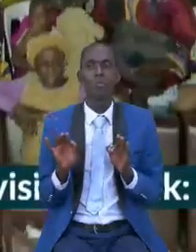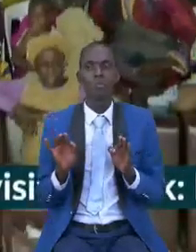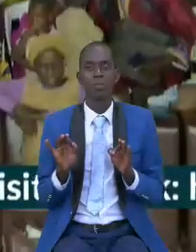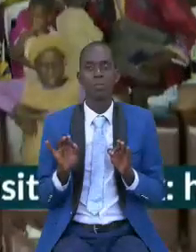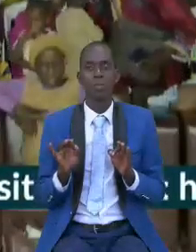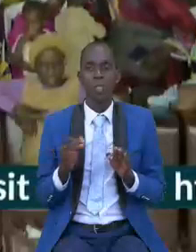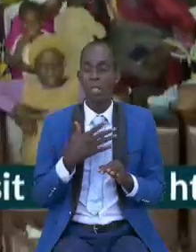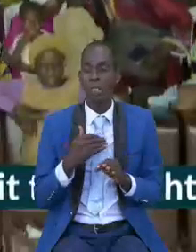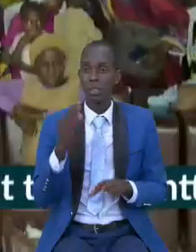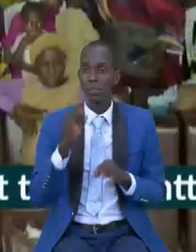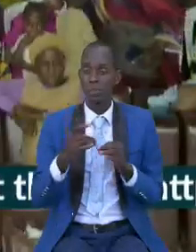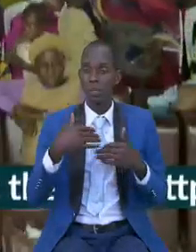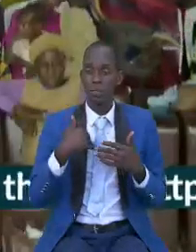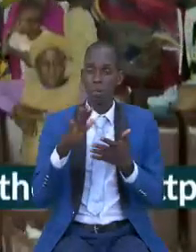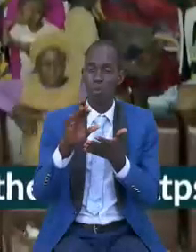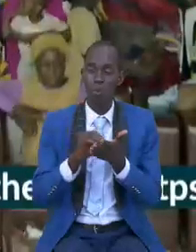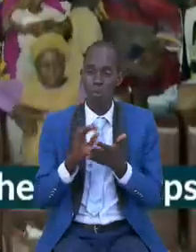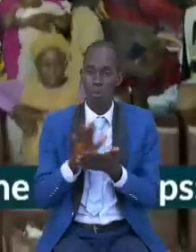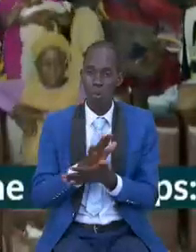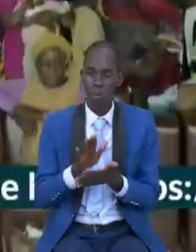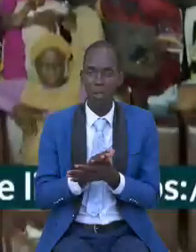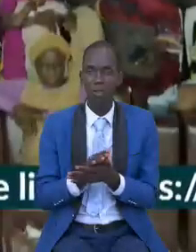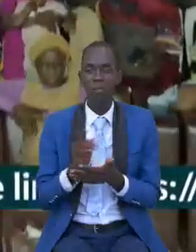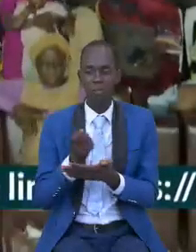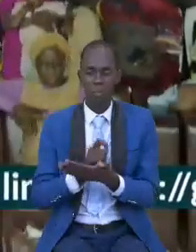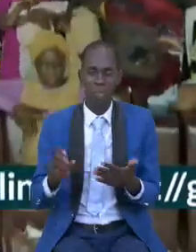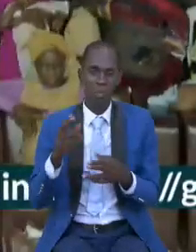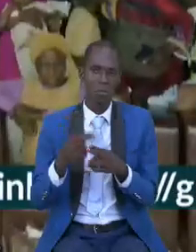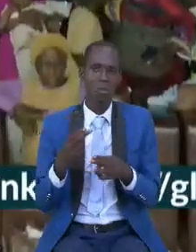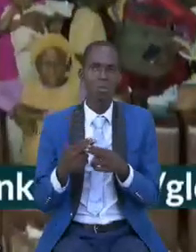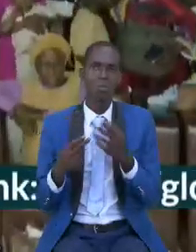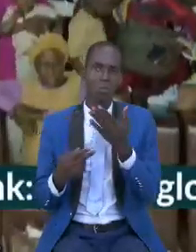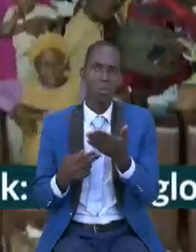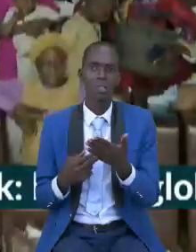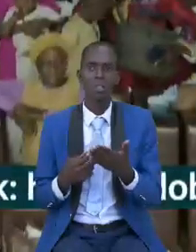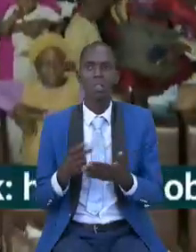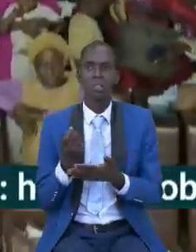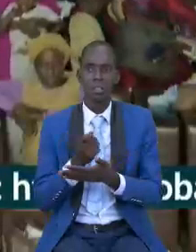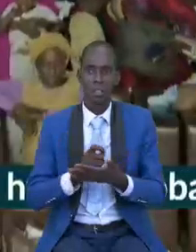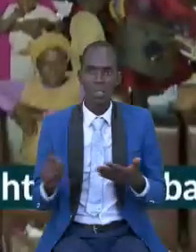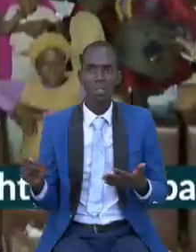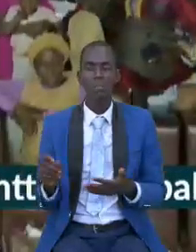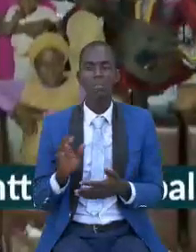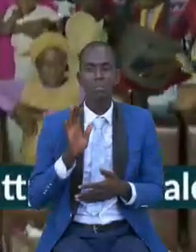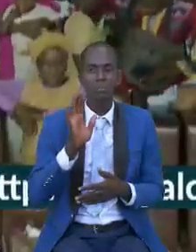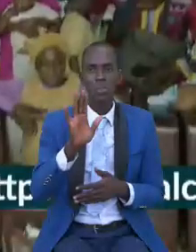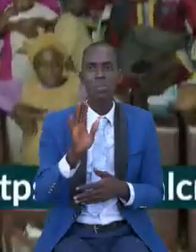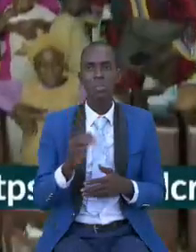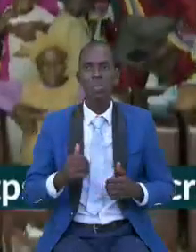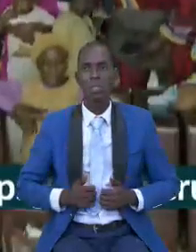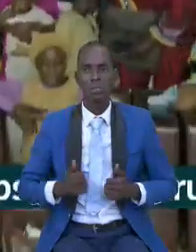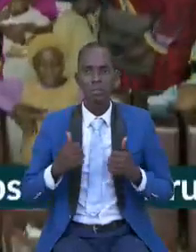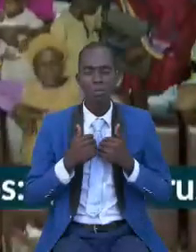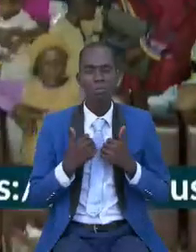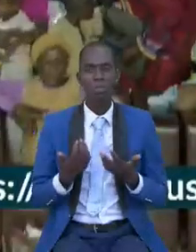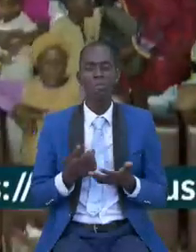If you are finished, wave it for me. Thank you. At the extreme end, there is, out